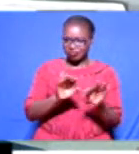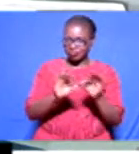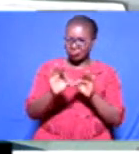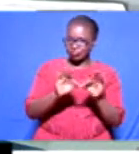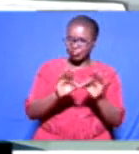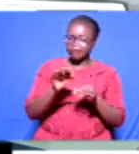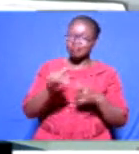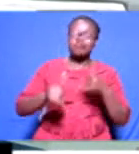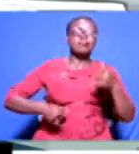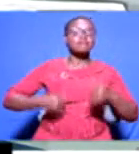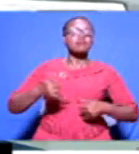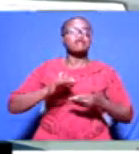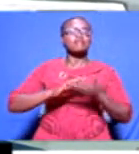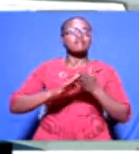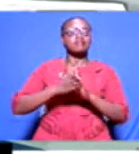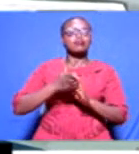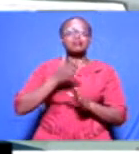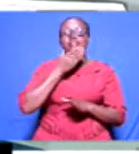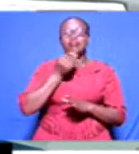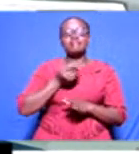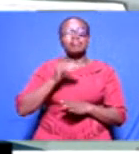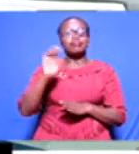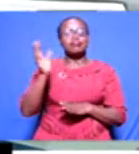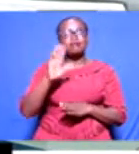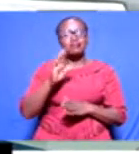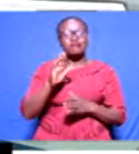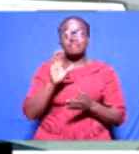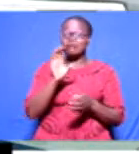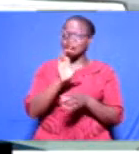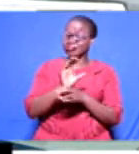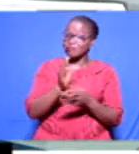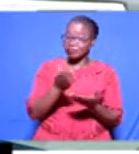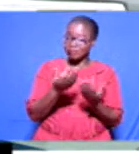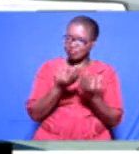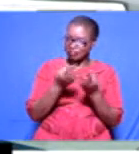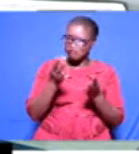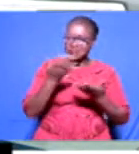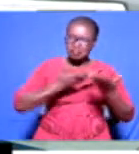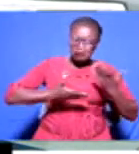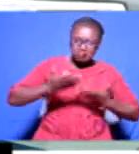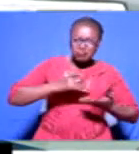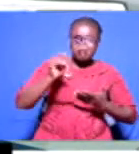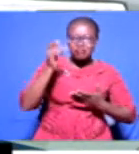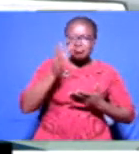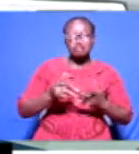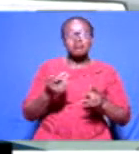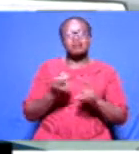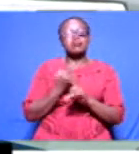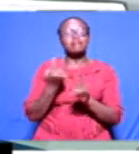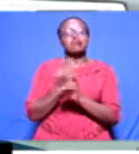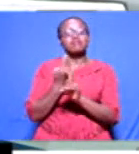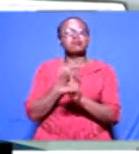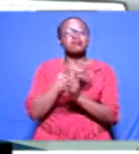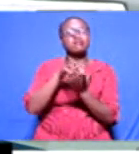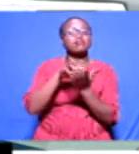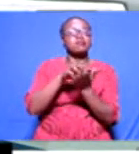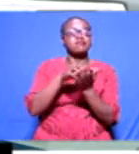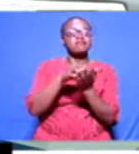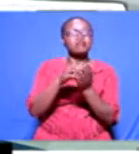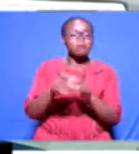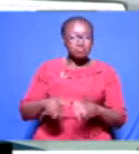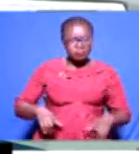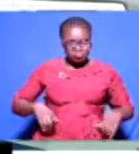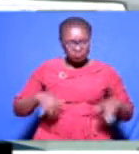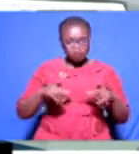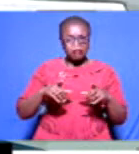jovial and forgiving man who never missed church, where he freely mingled with Kenyans from all walks of life. Ben Troy Njue